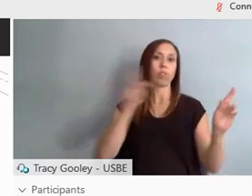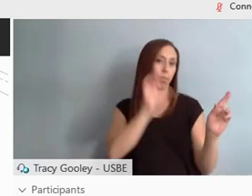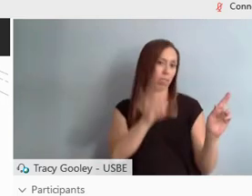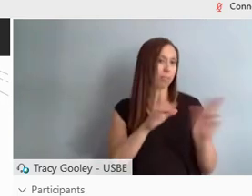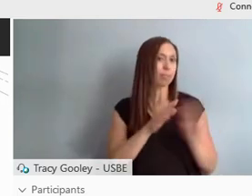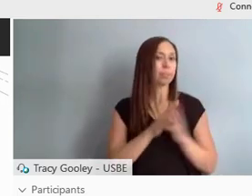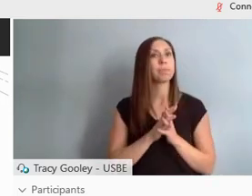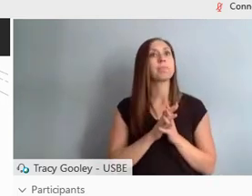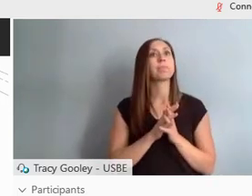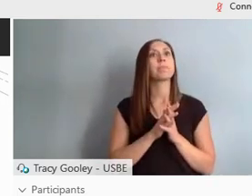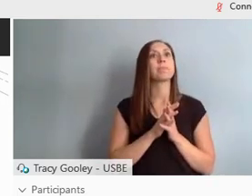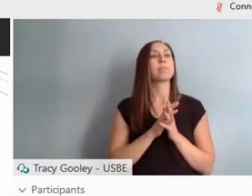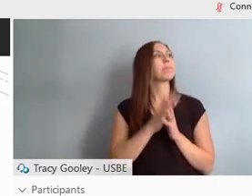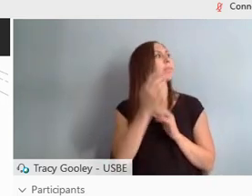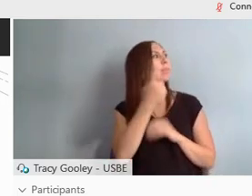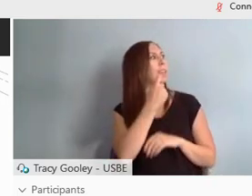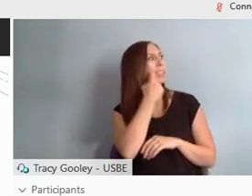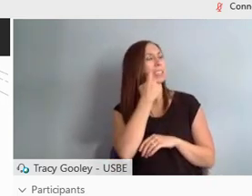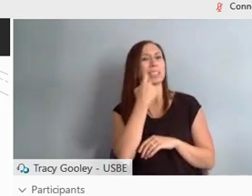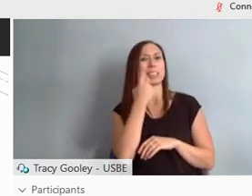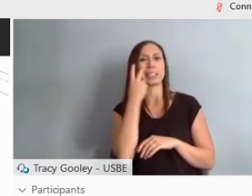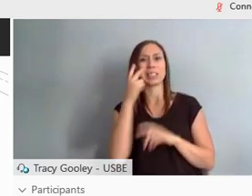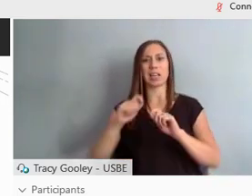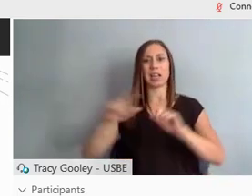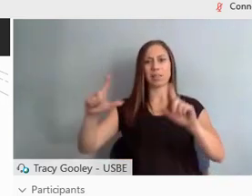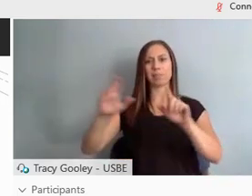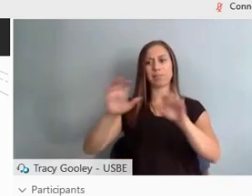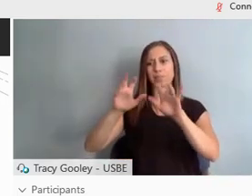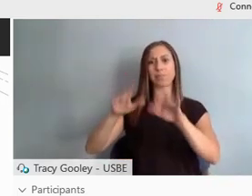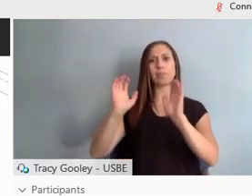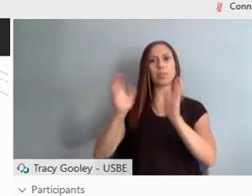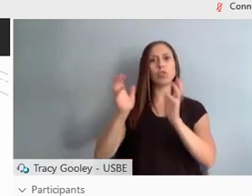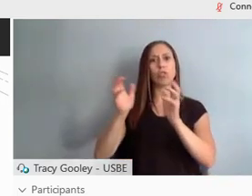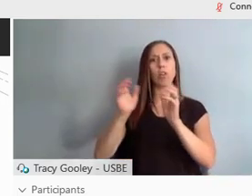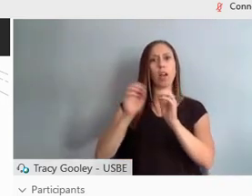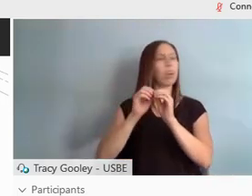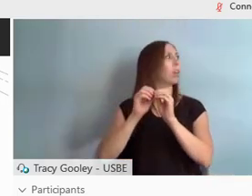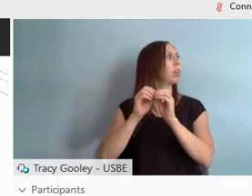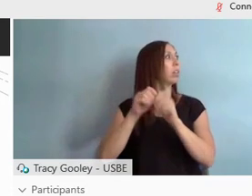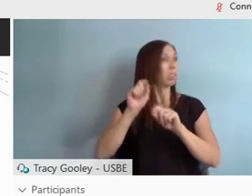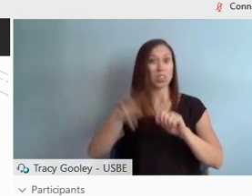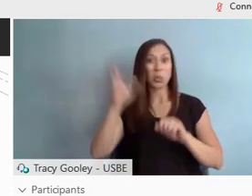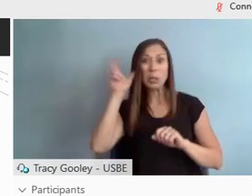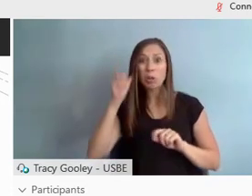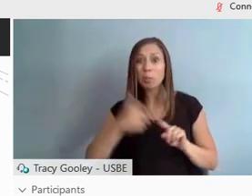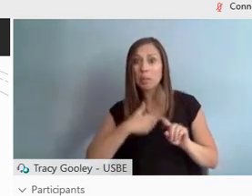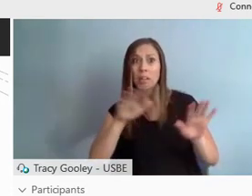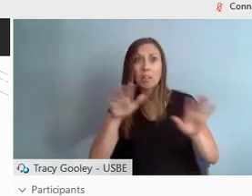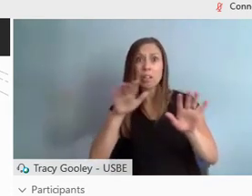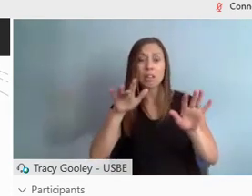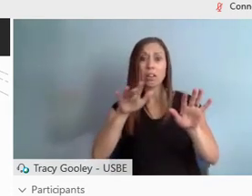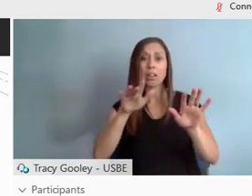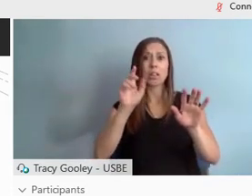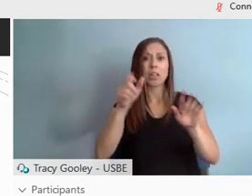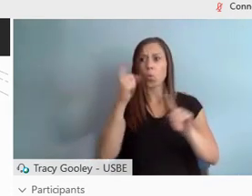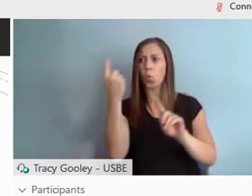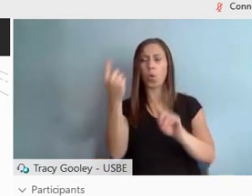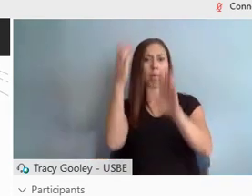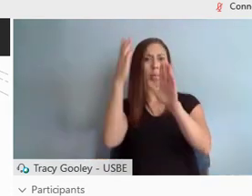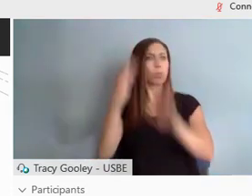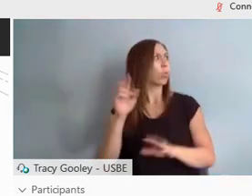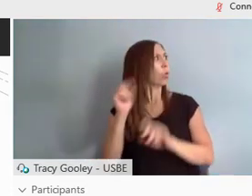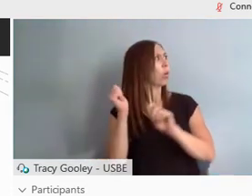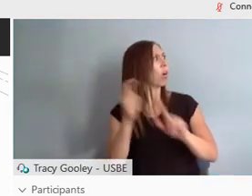what's happening. I know I just saw a note in the chat about losing audio. Is that happening across the board, or is